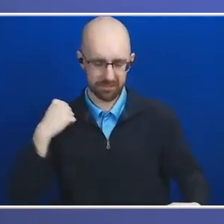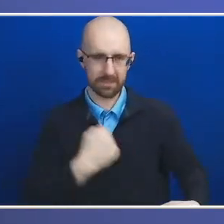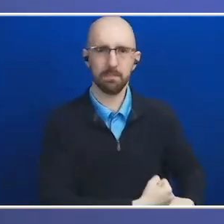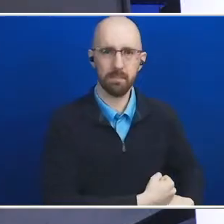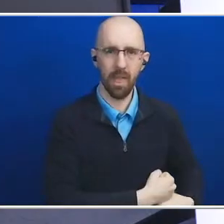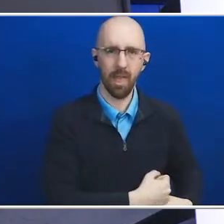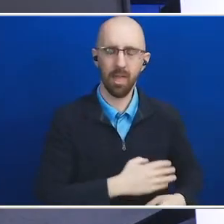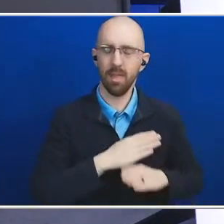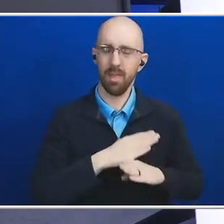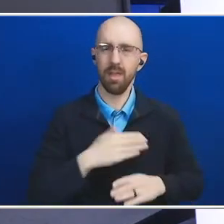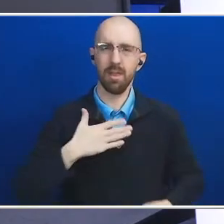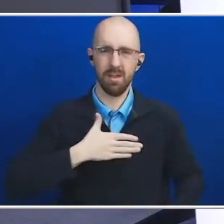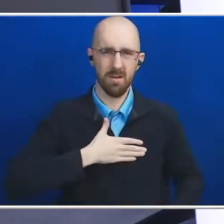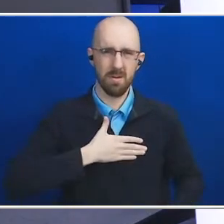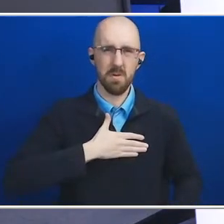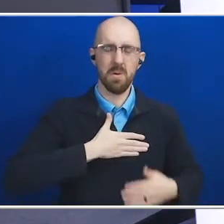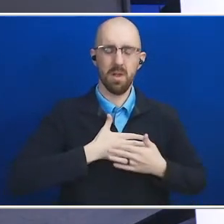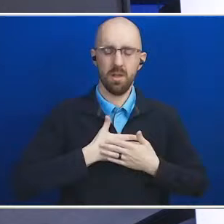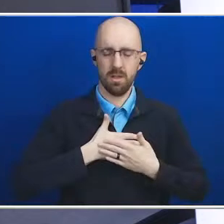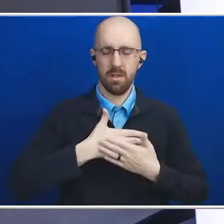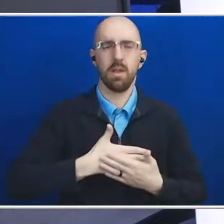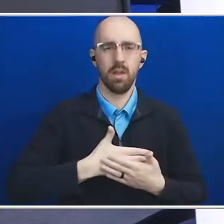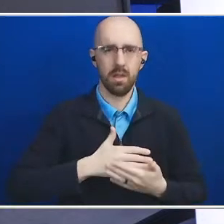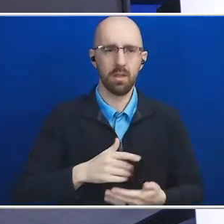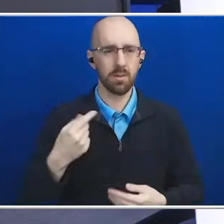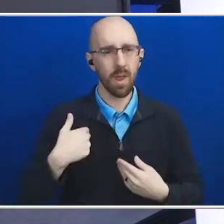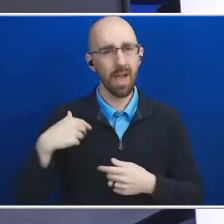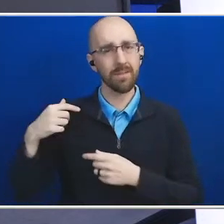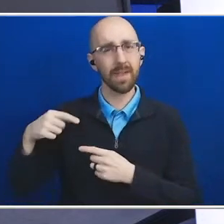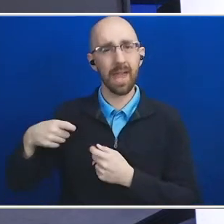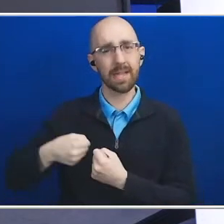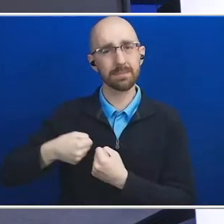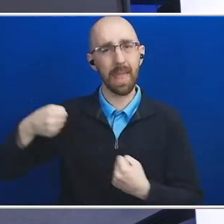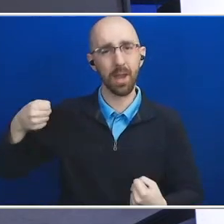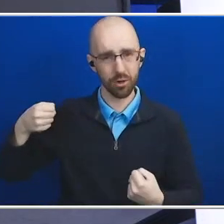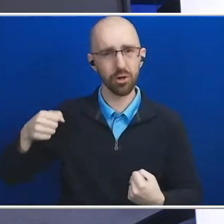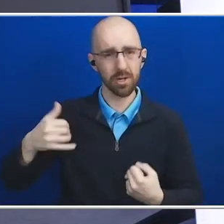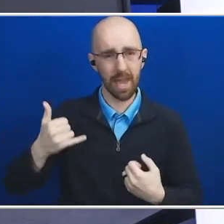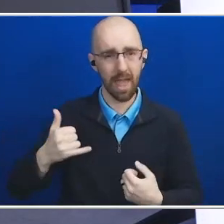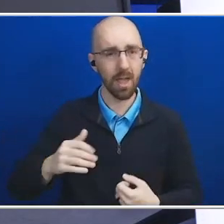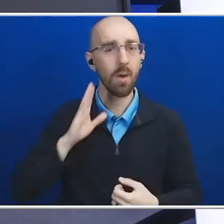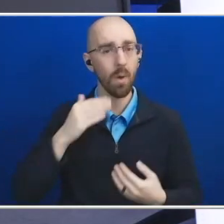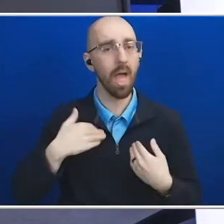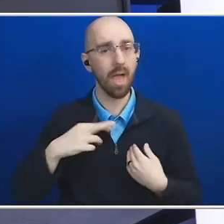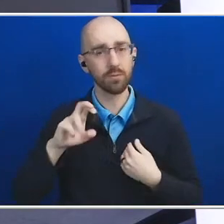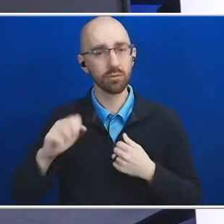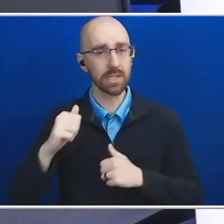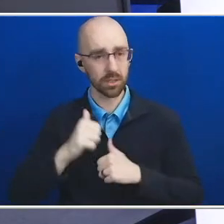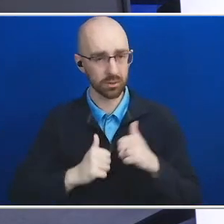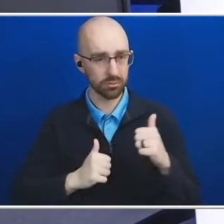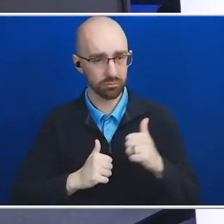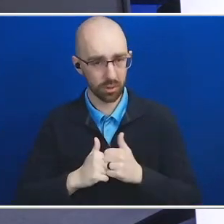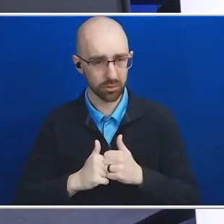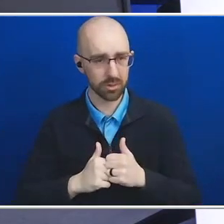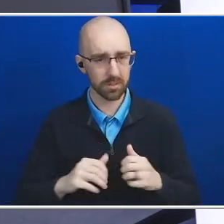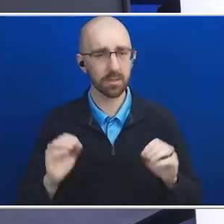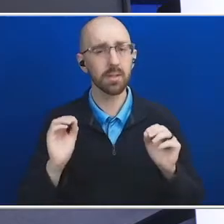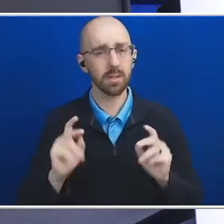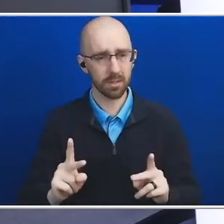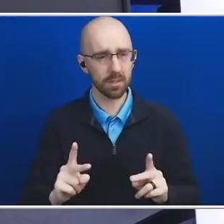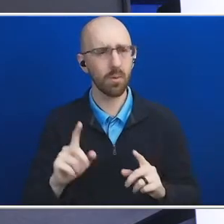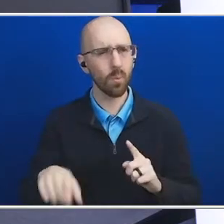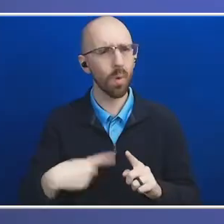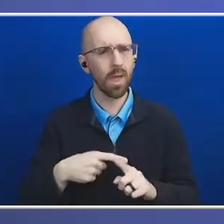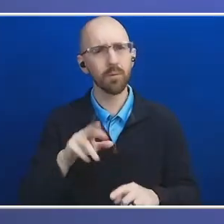pressure. And do you have expanders in now? Is that correct? I do. And then yes. you'll have the reconstruction? Yes. Okay. So, and when is the reconstruction planned